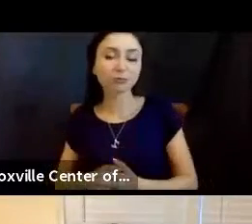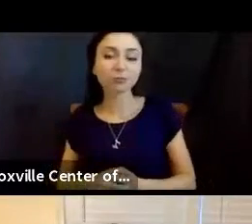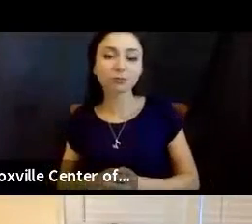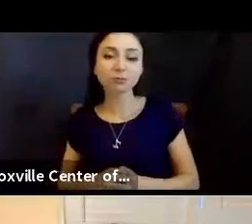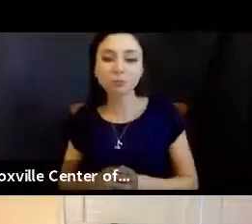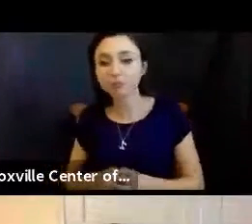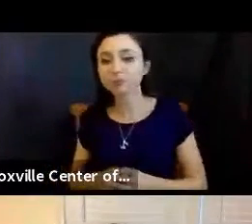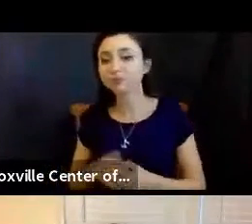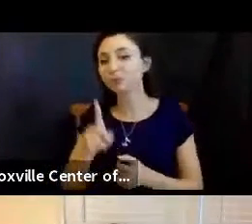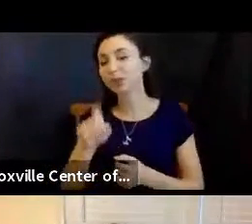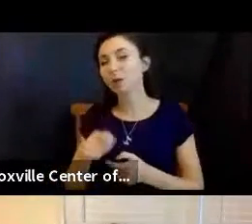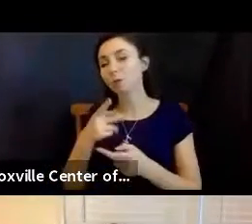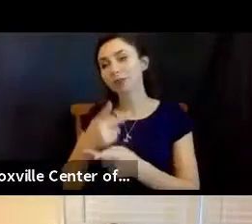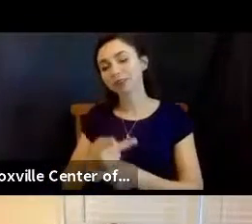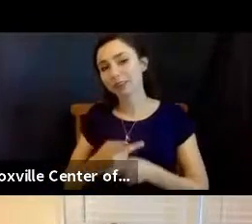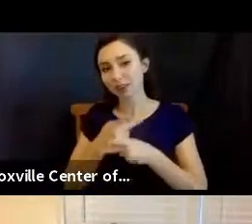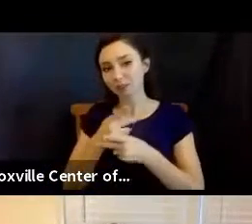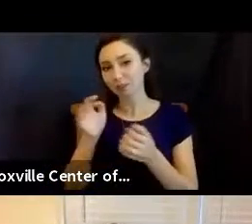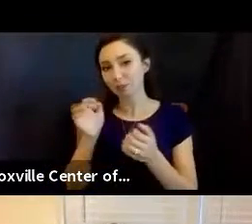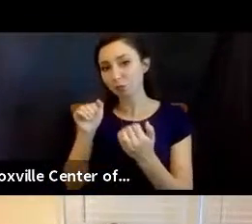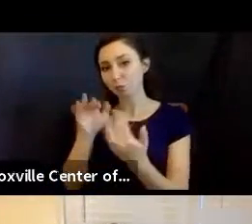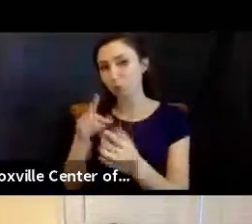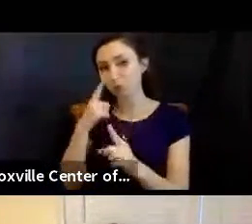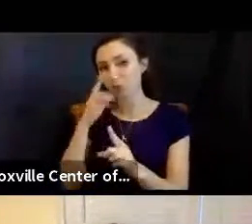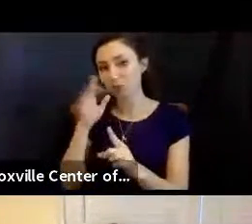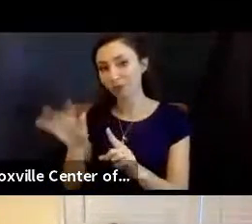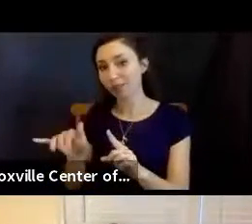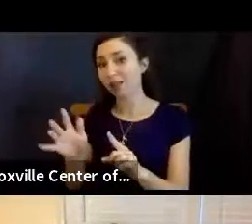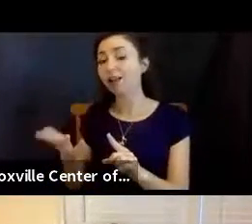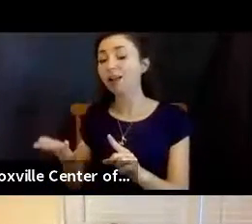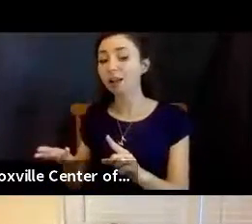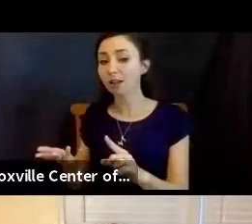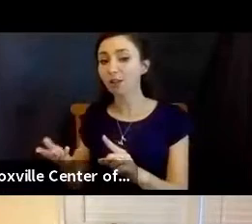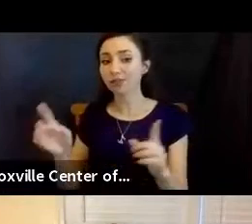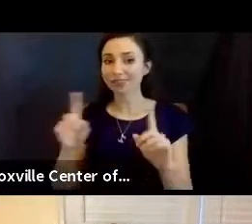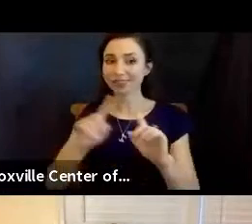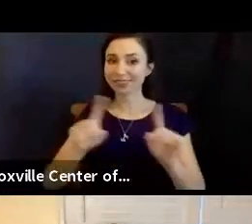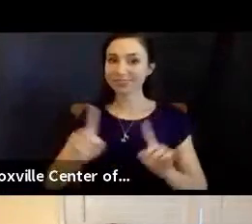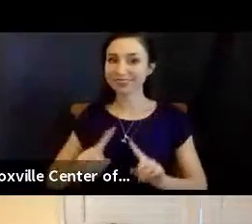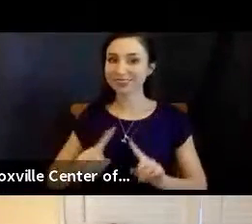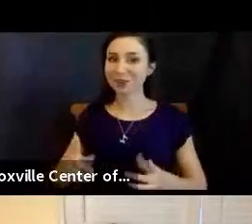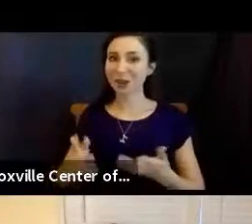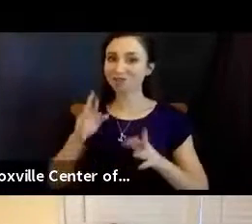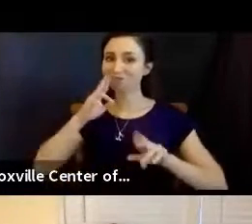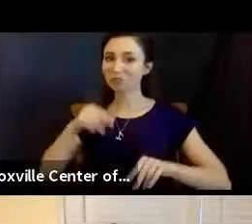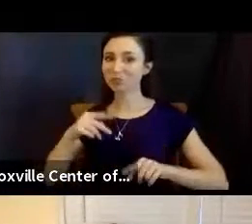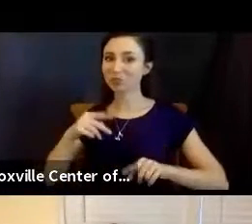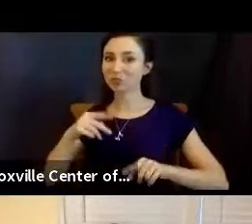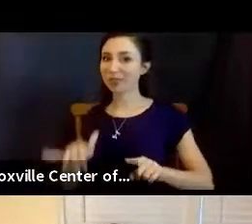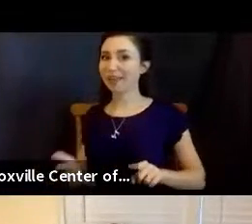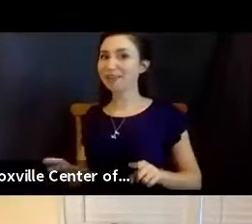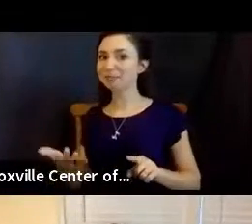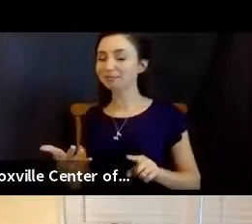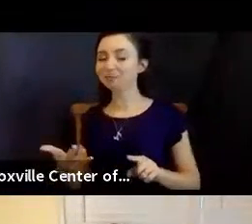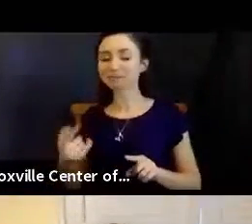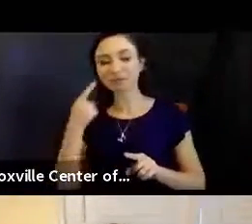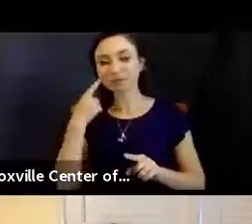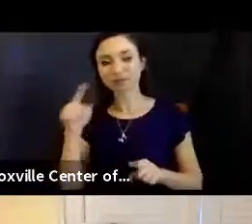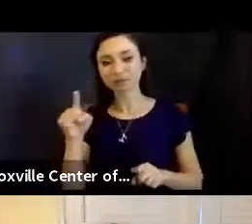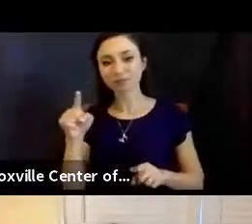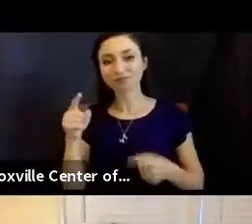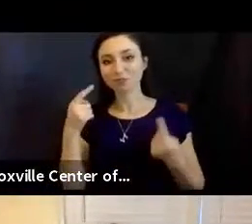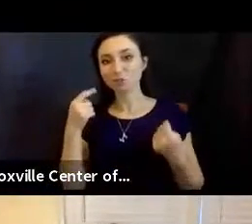We have to be cautious in the approach that we take with that. There's different ramifications in regard